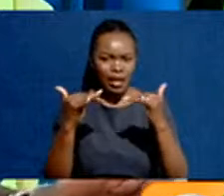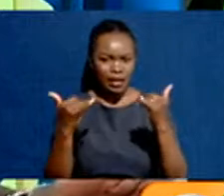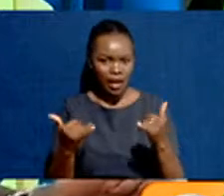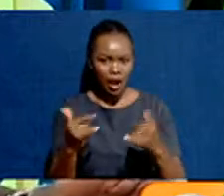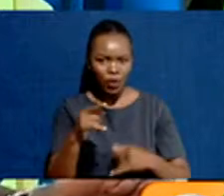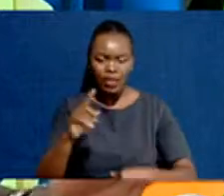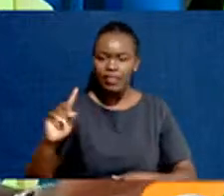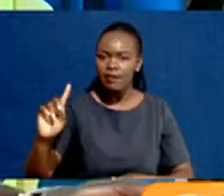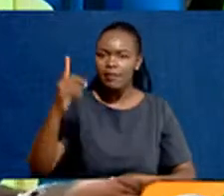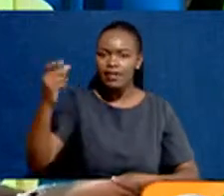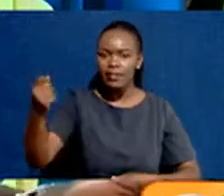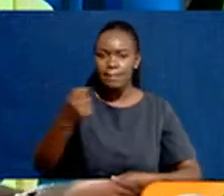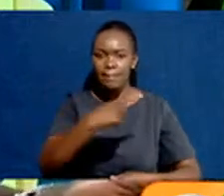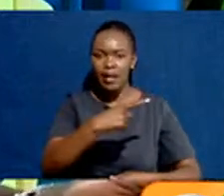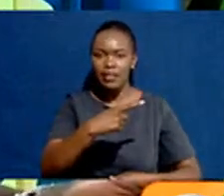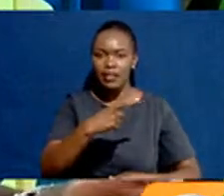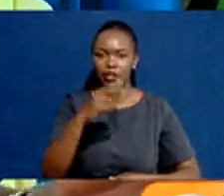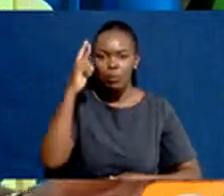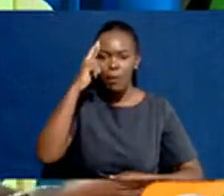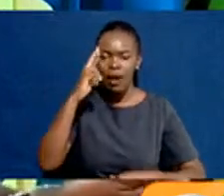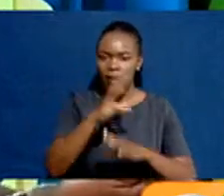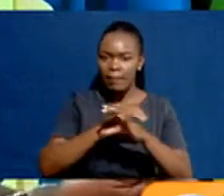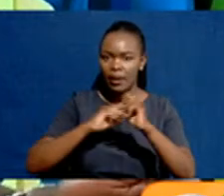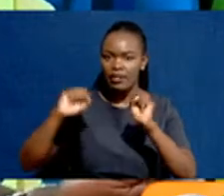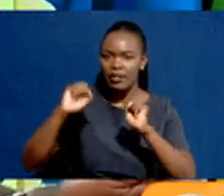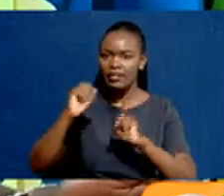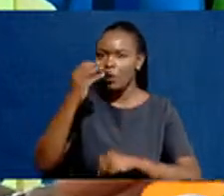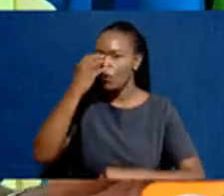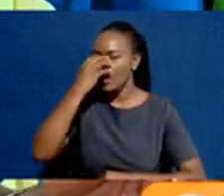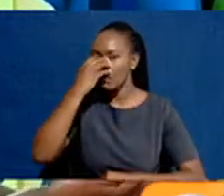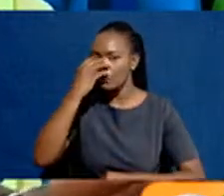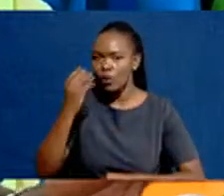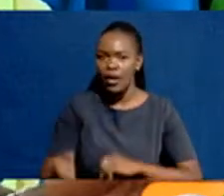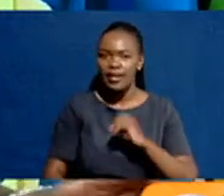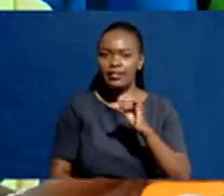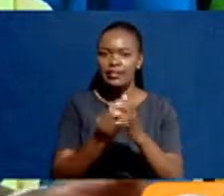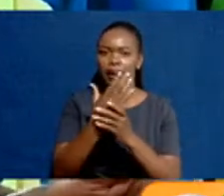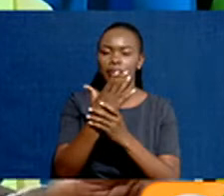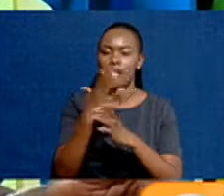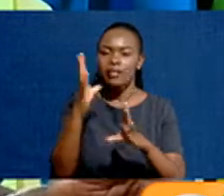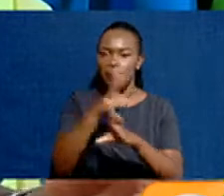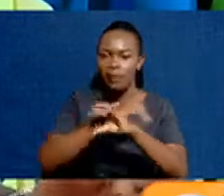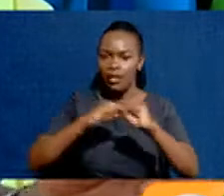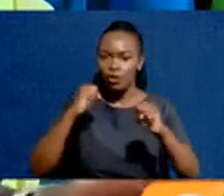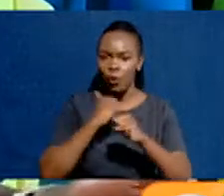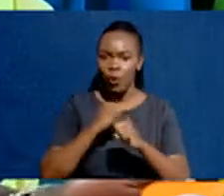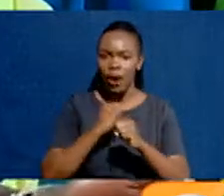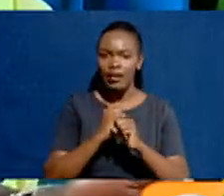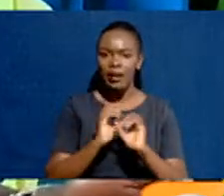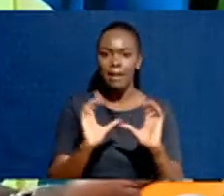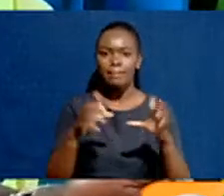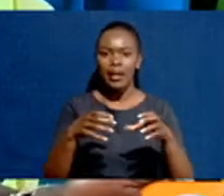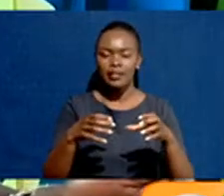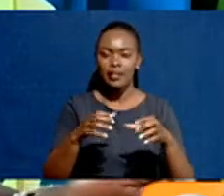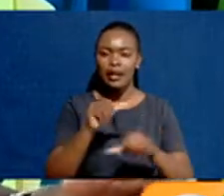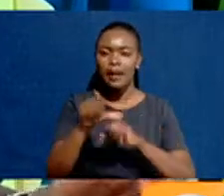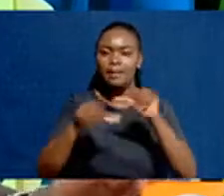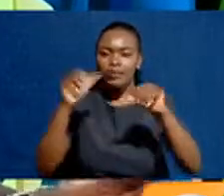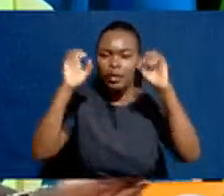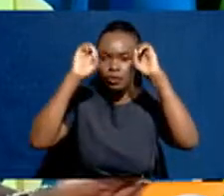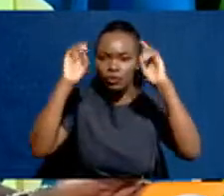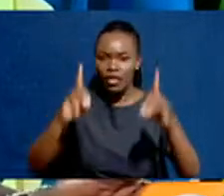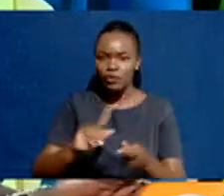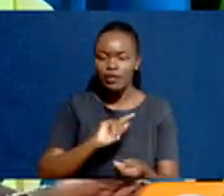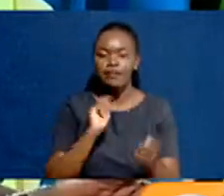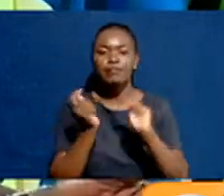first month, President William Ruto established the Presidential Working Party on educational reforms.